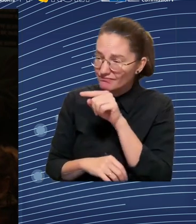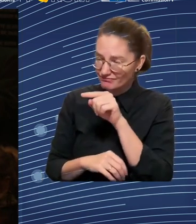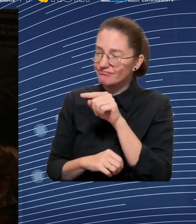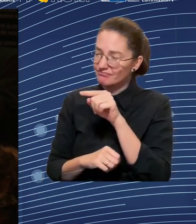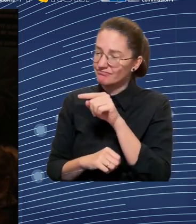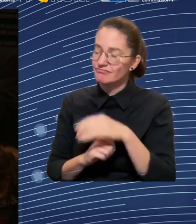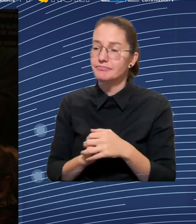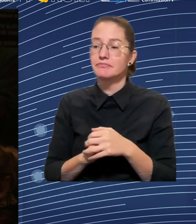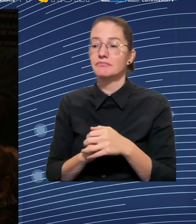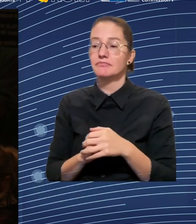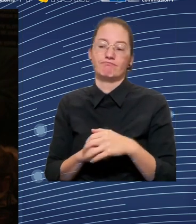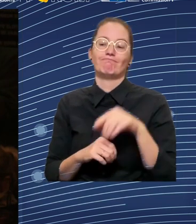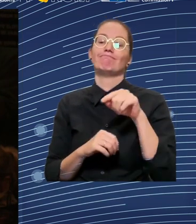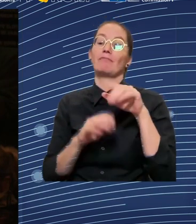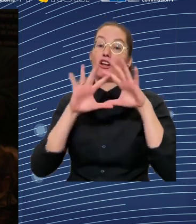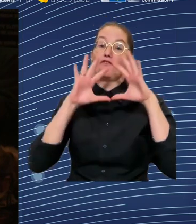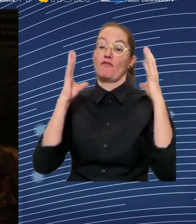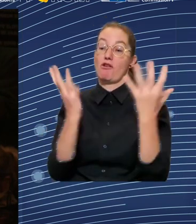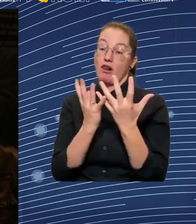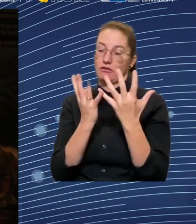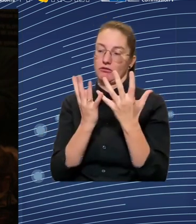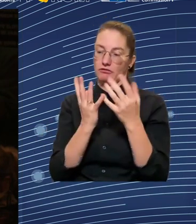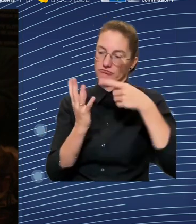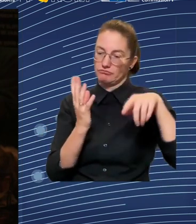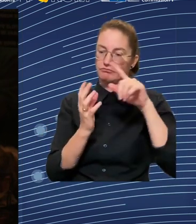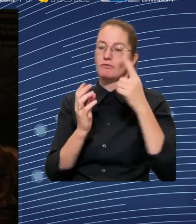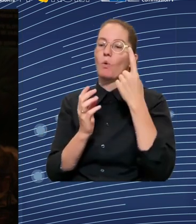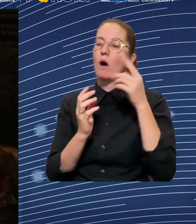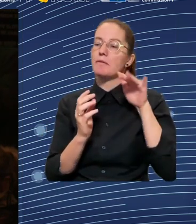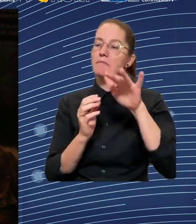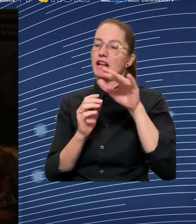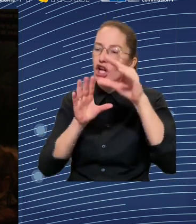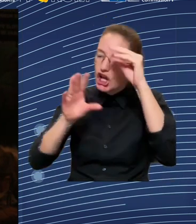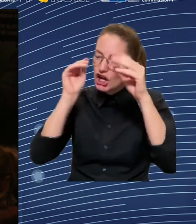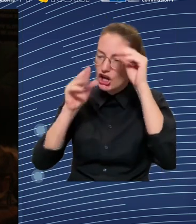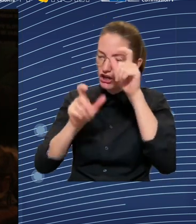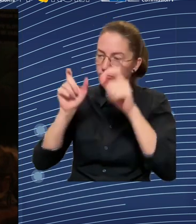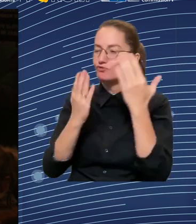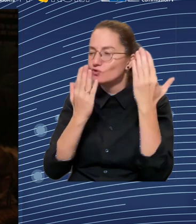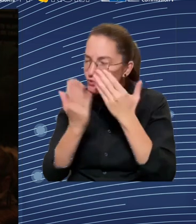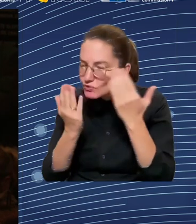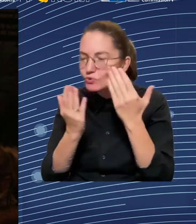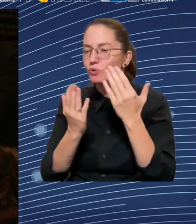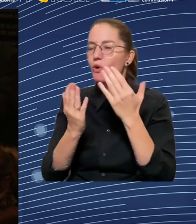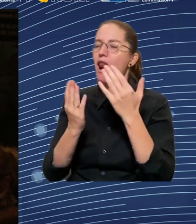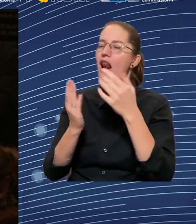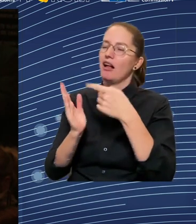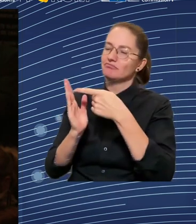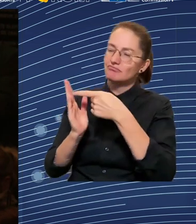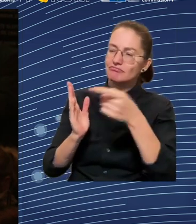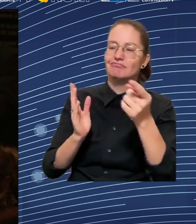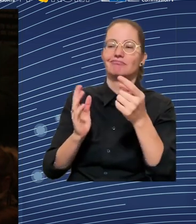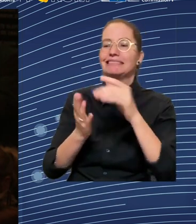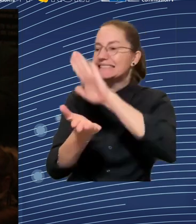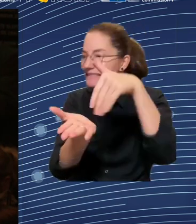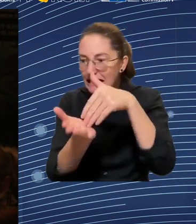countries. My question is, like, education was mentioned a lot, but at a European level, we need to rely